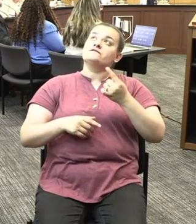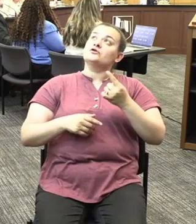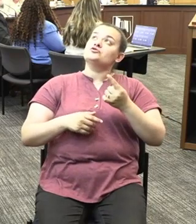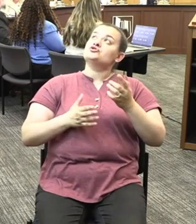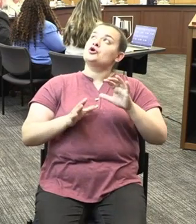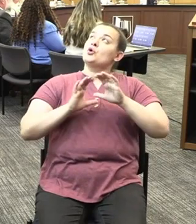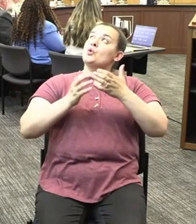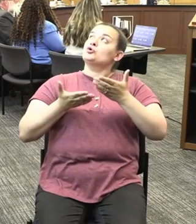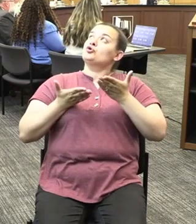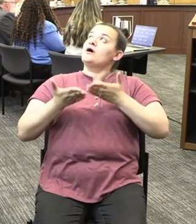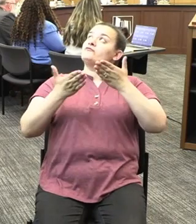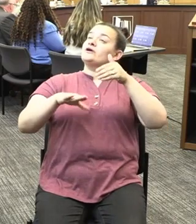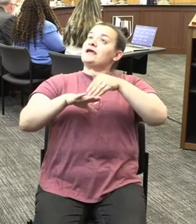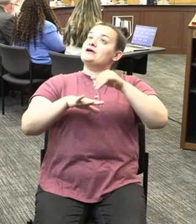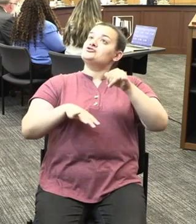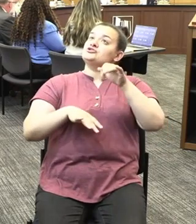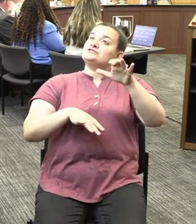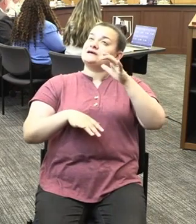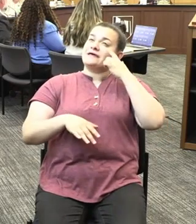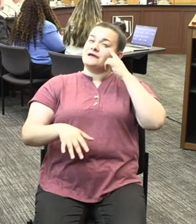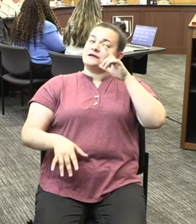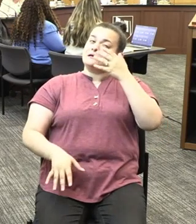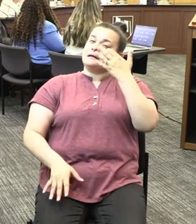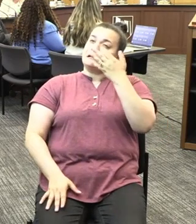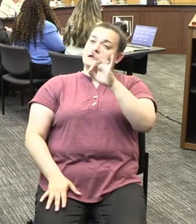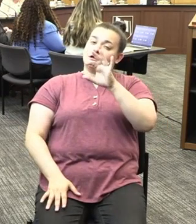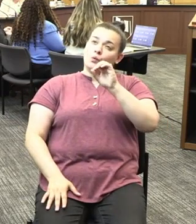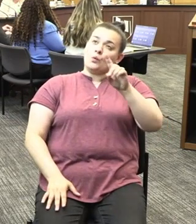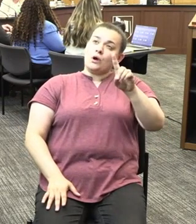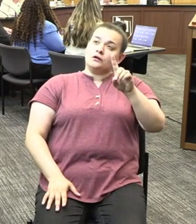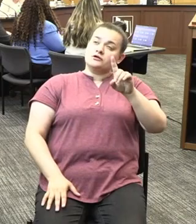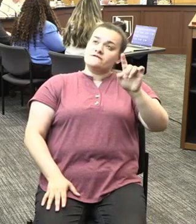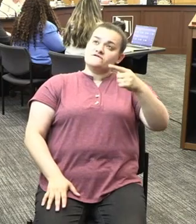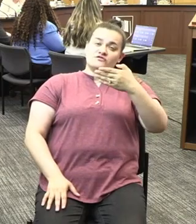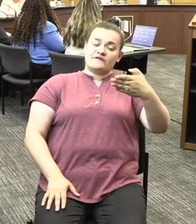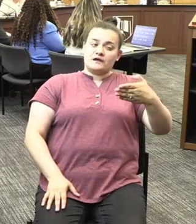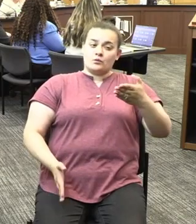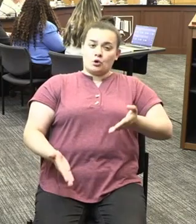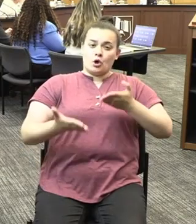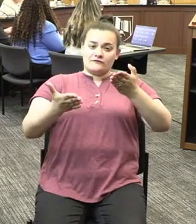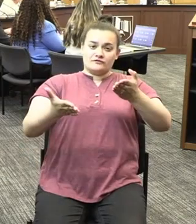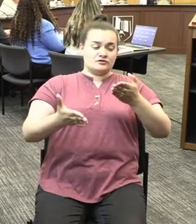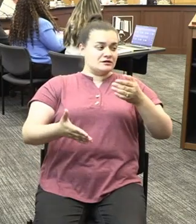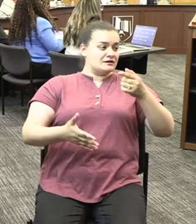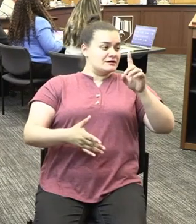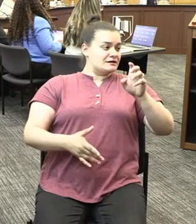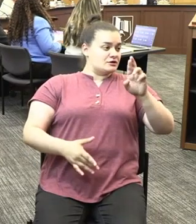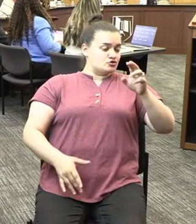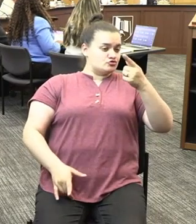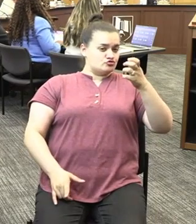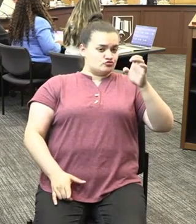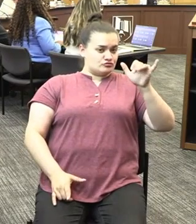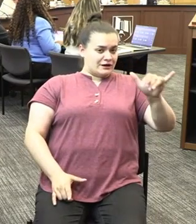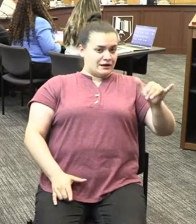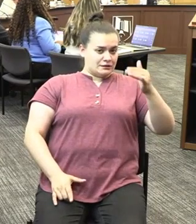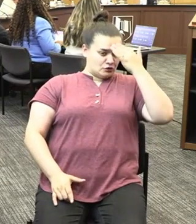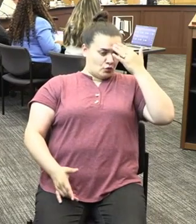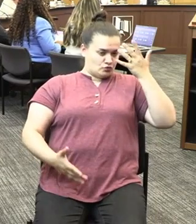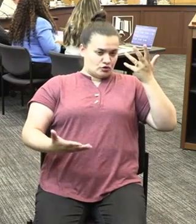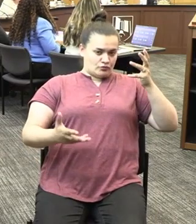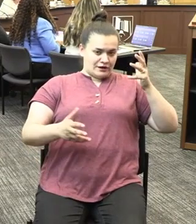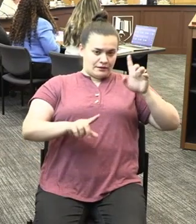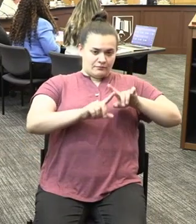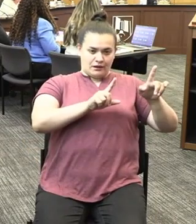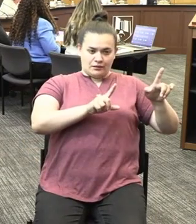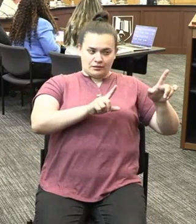at JJC? Now think 1901. What was the first thing we offered? Dr. Gray probably already knows and can tell us exactly what it was.